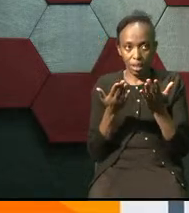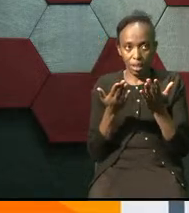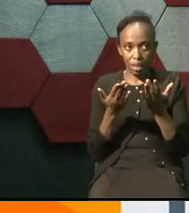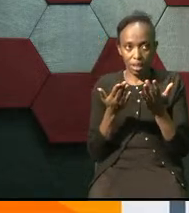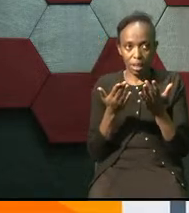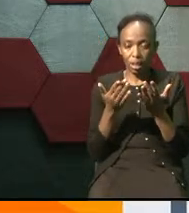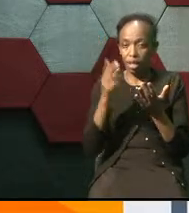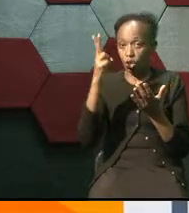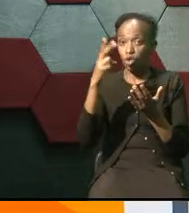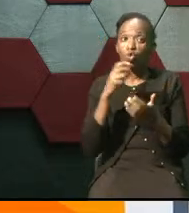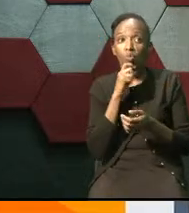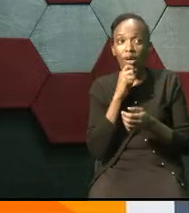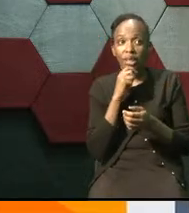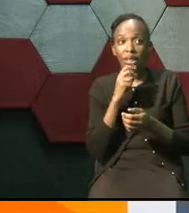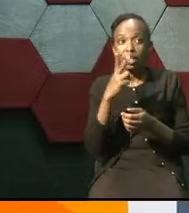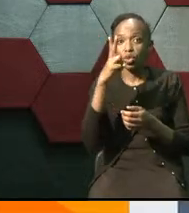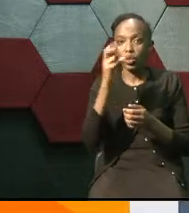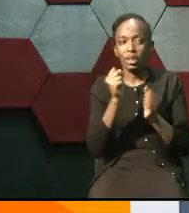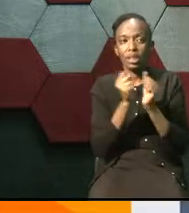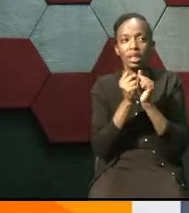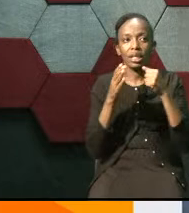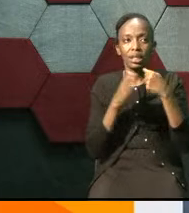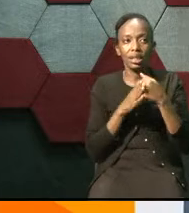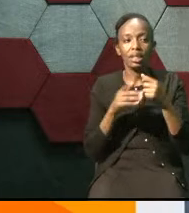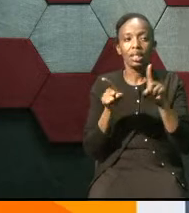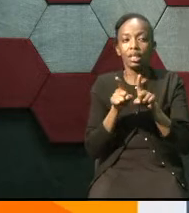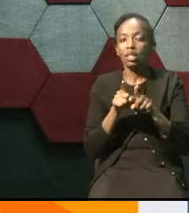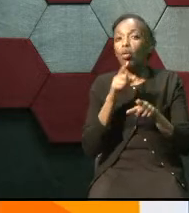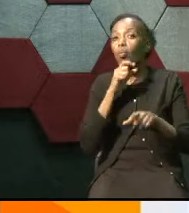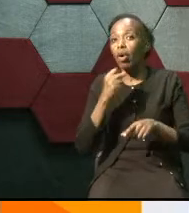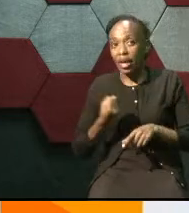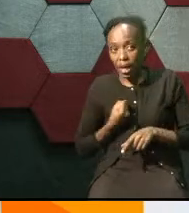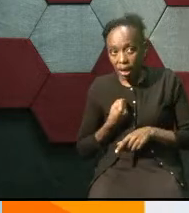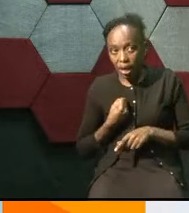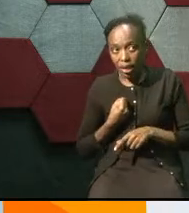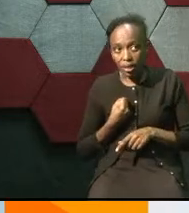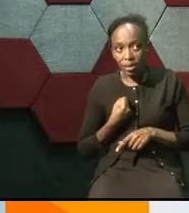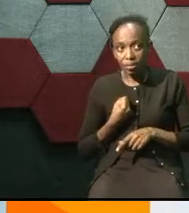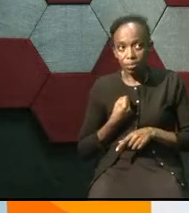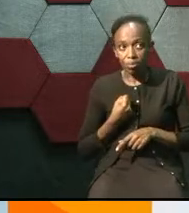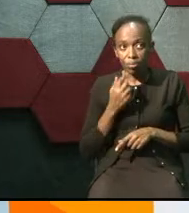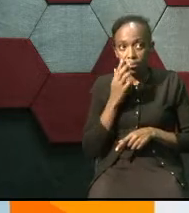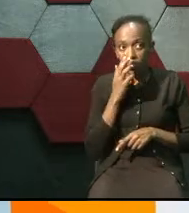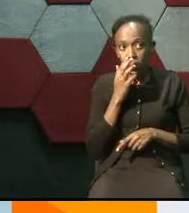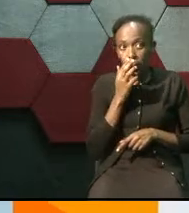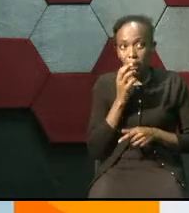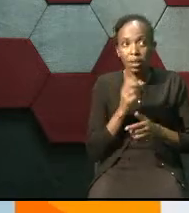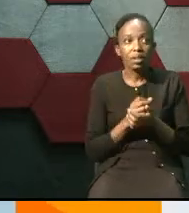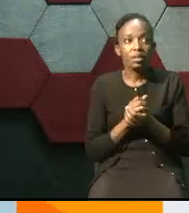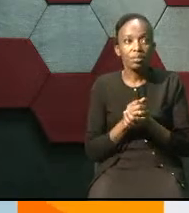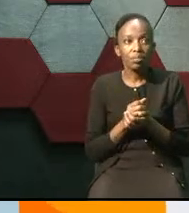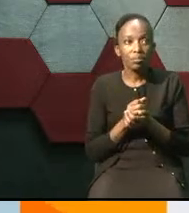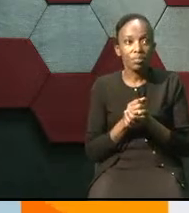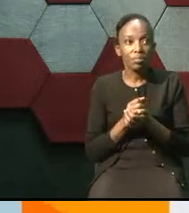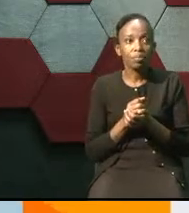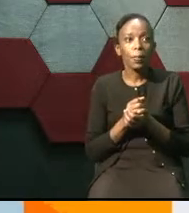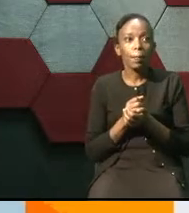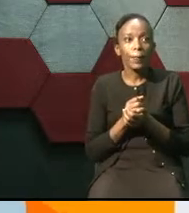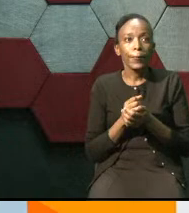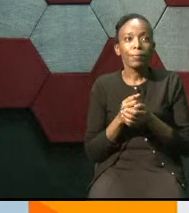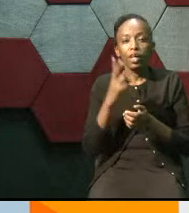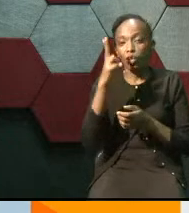Abdurrahman, so two boys. In 2019, it was a boy and a girl, or a young man and a young woman. You guys don't like it when you call you boys and girls. I apologize.